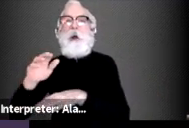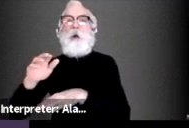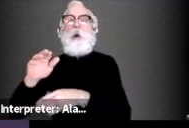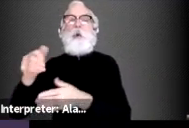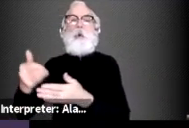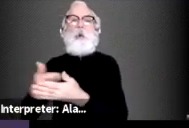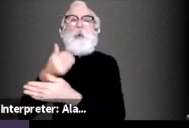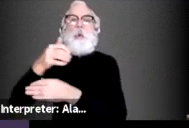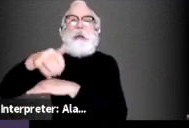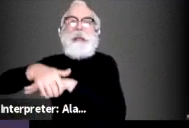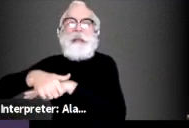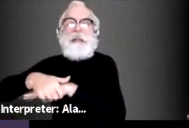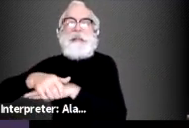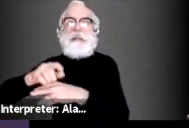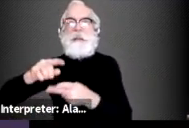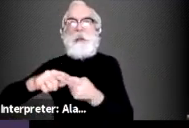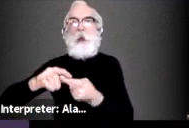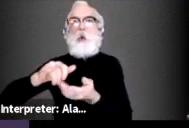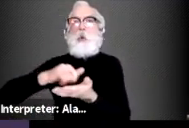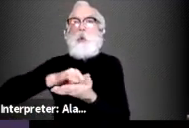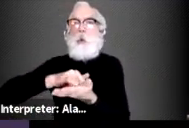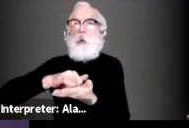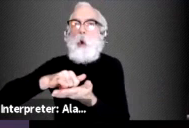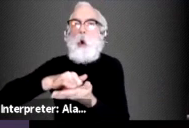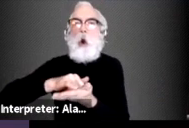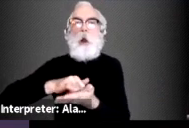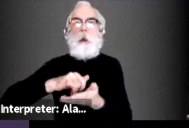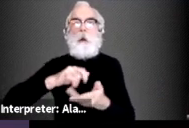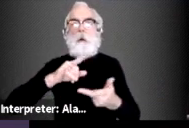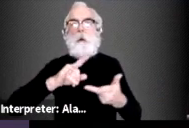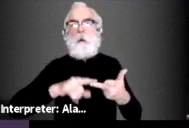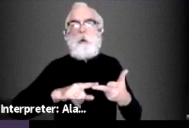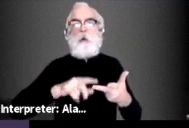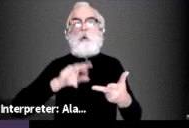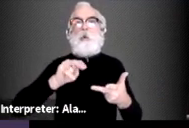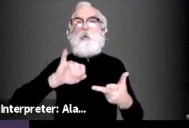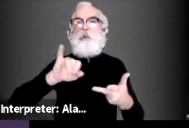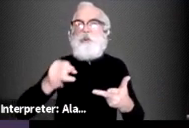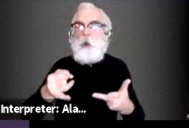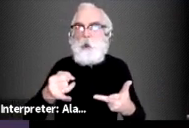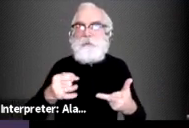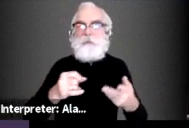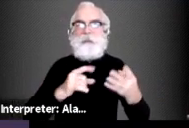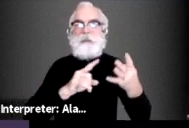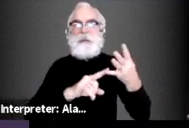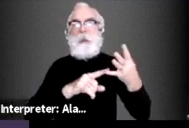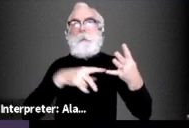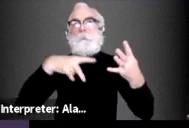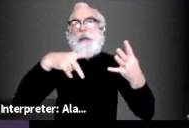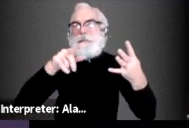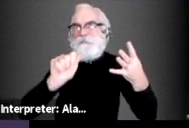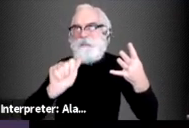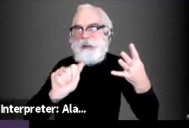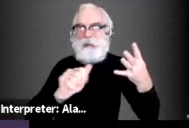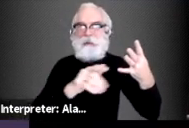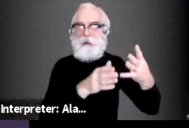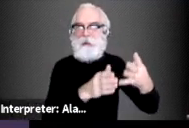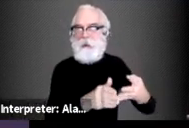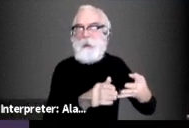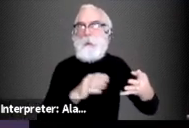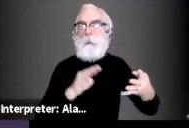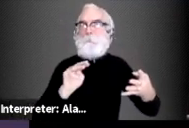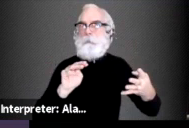here instead of 4 separate colonies, New Jersey, Pennsylvania,